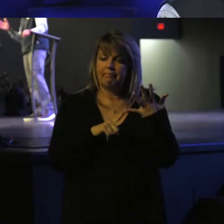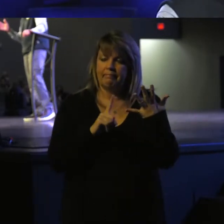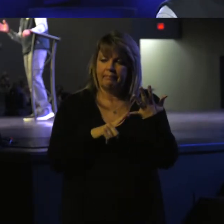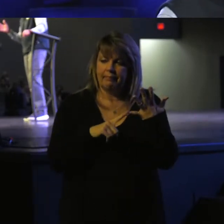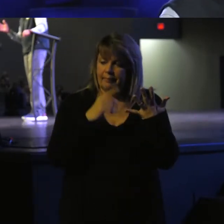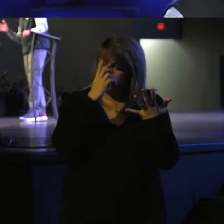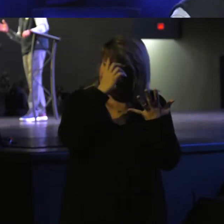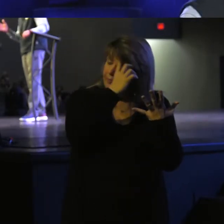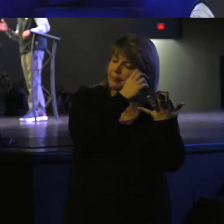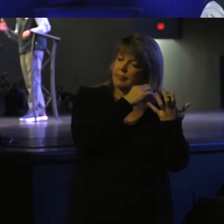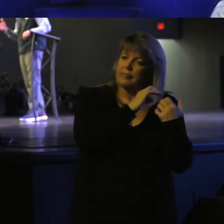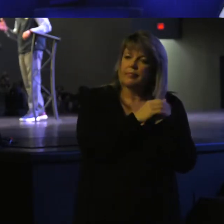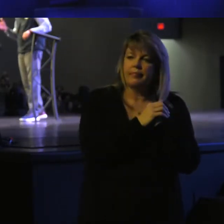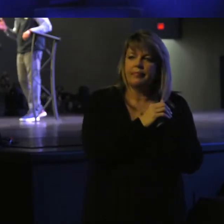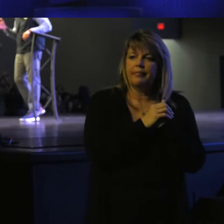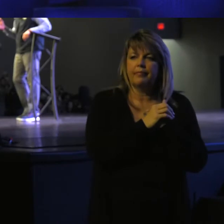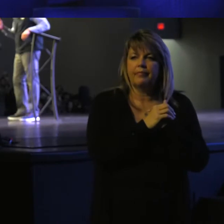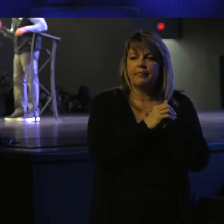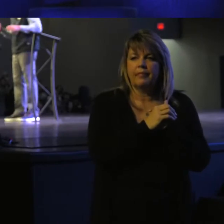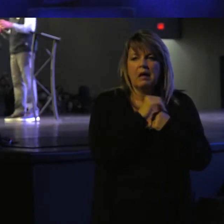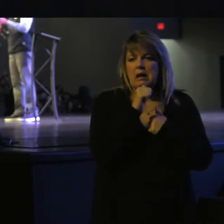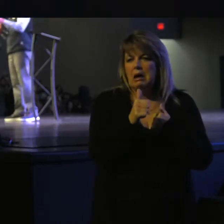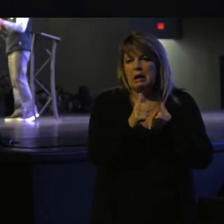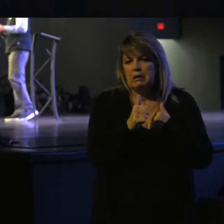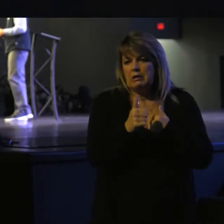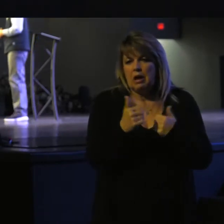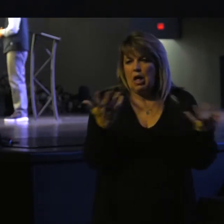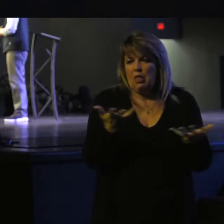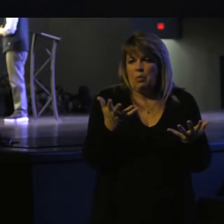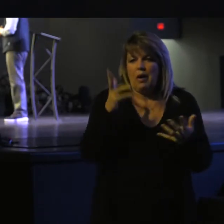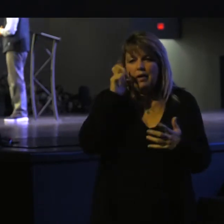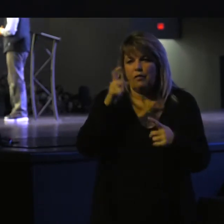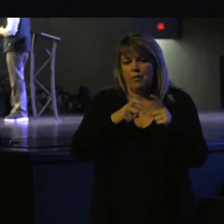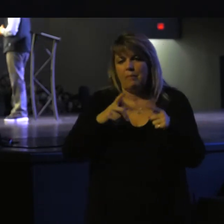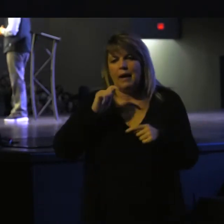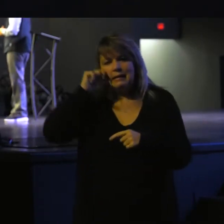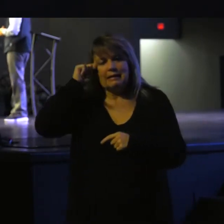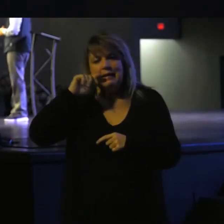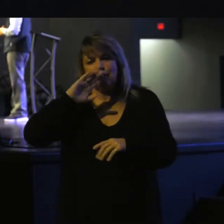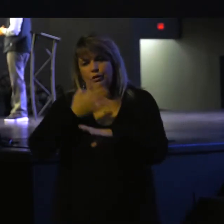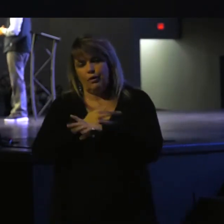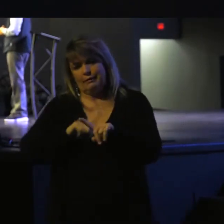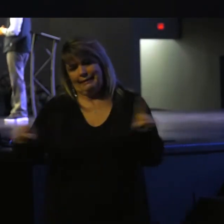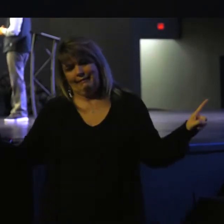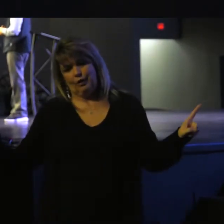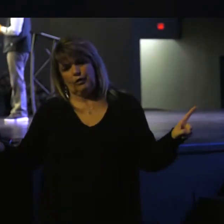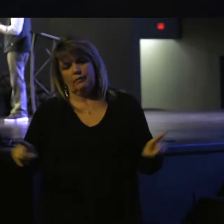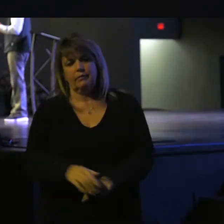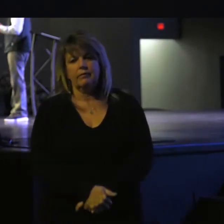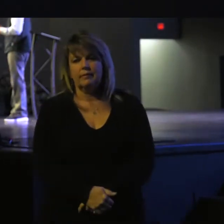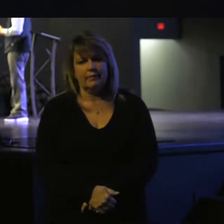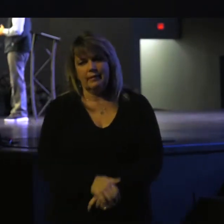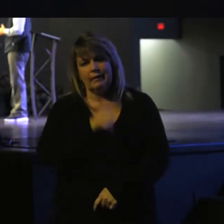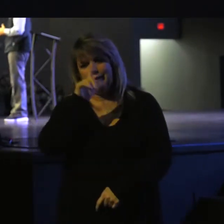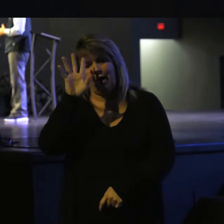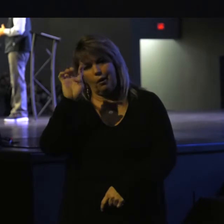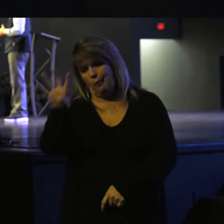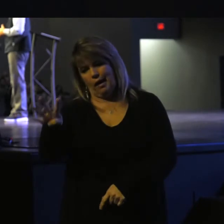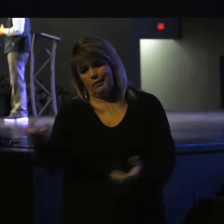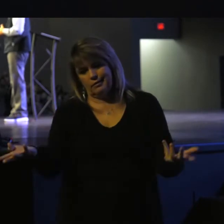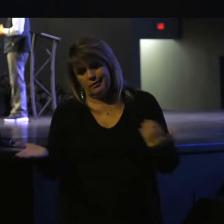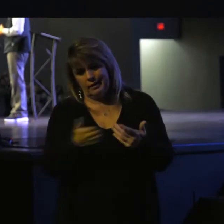Now, it's not the so what that I might hear from my teenage daughter. That's not a question at